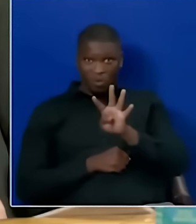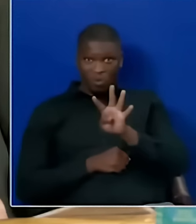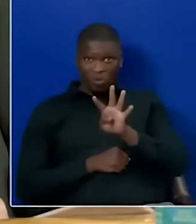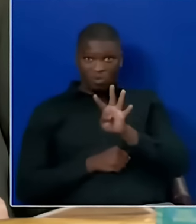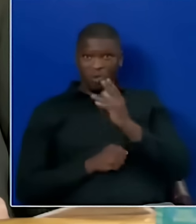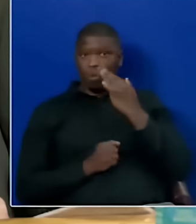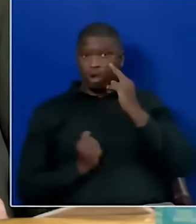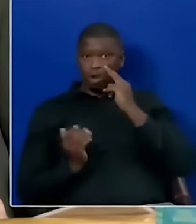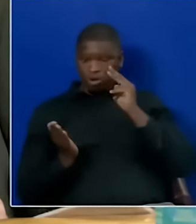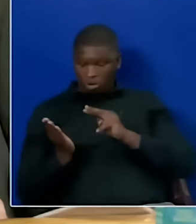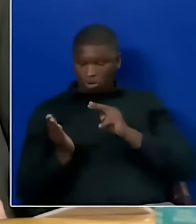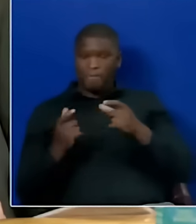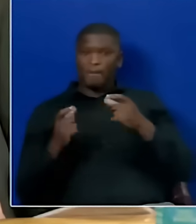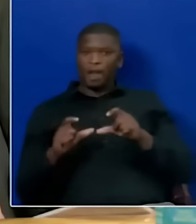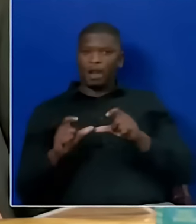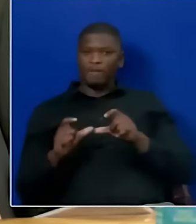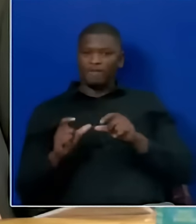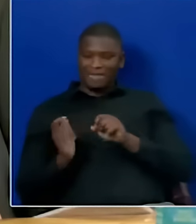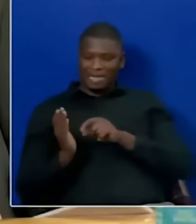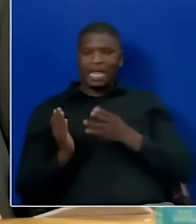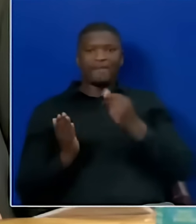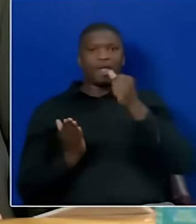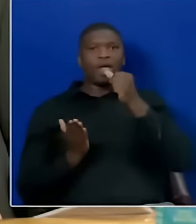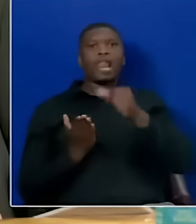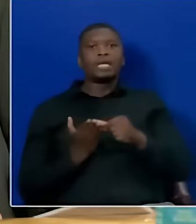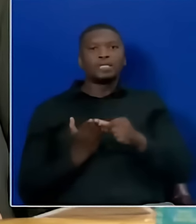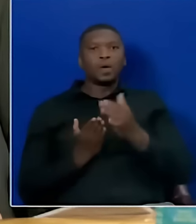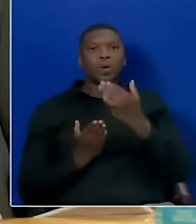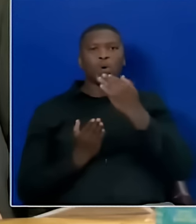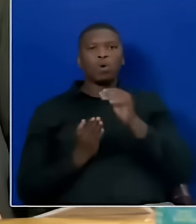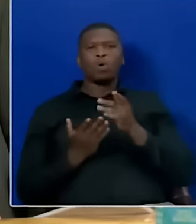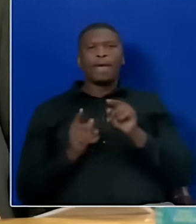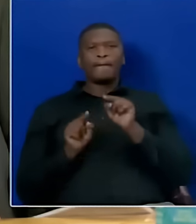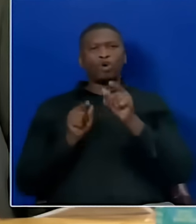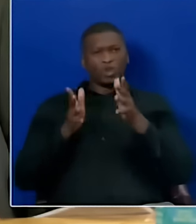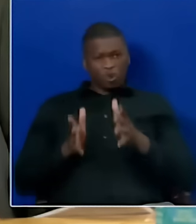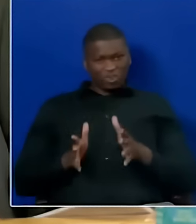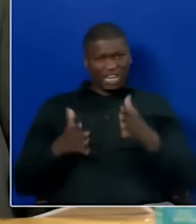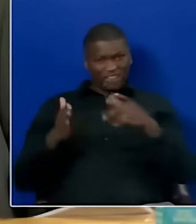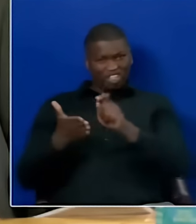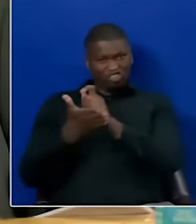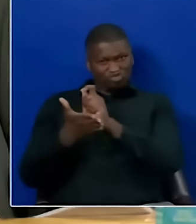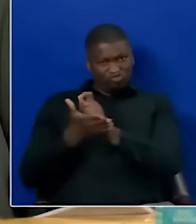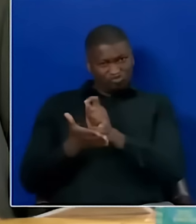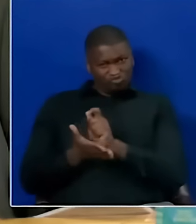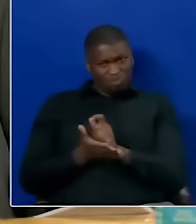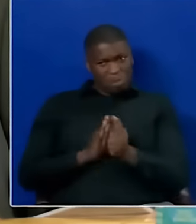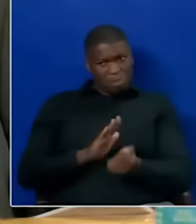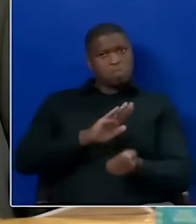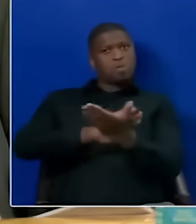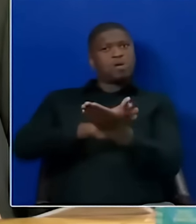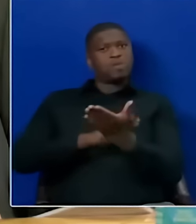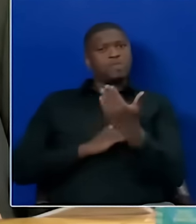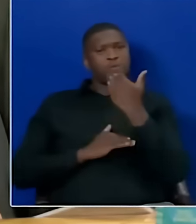paragraph, this is the letter that the prosecutor writes to various senior police